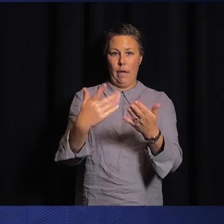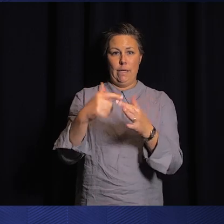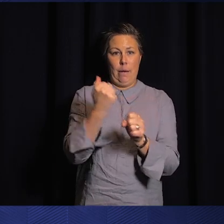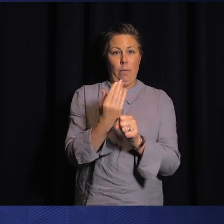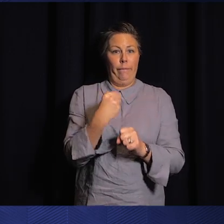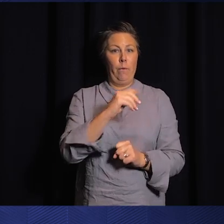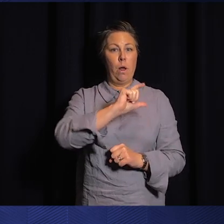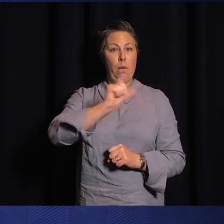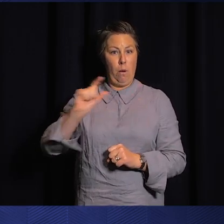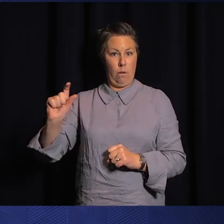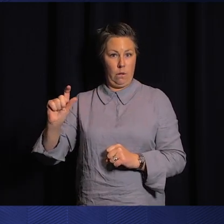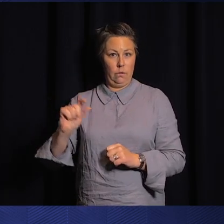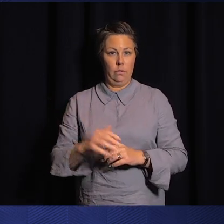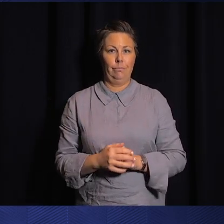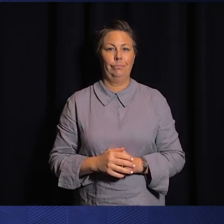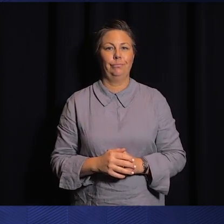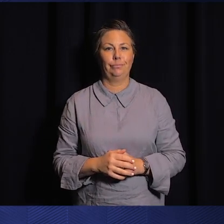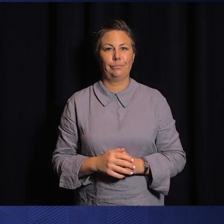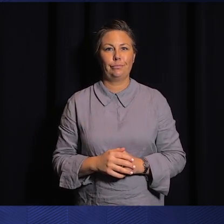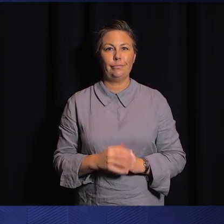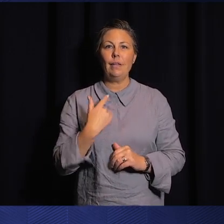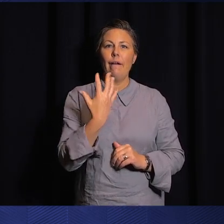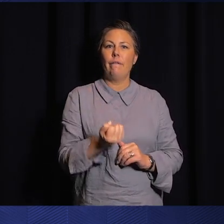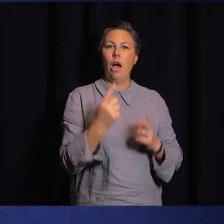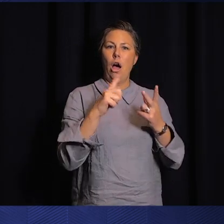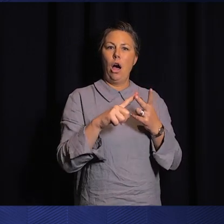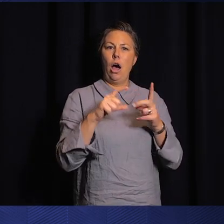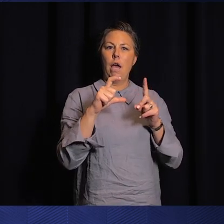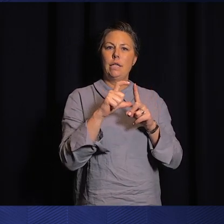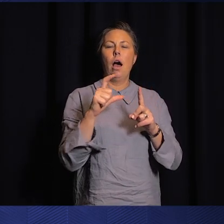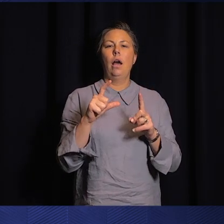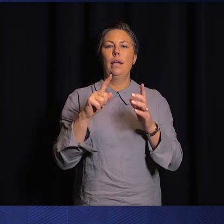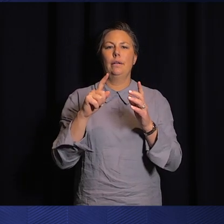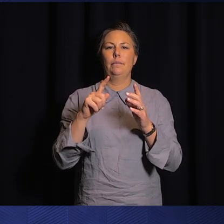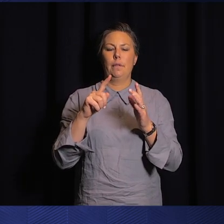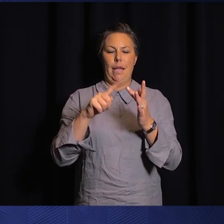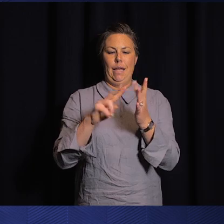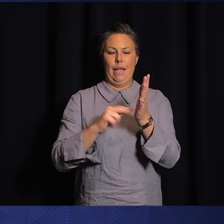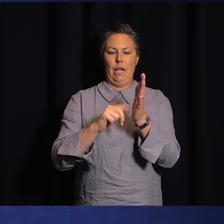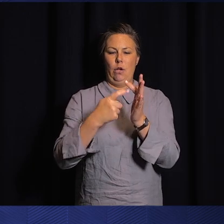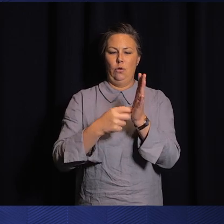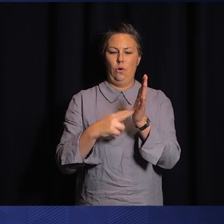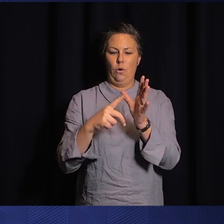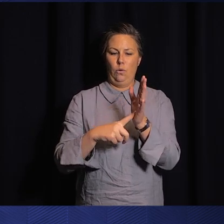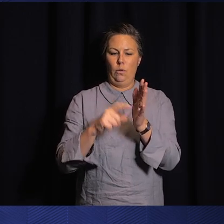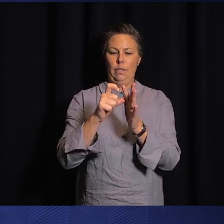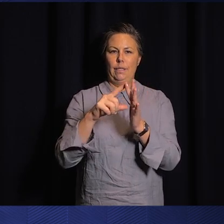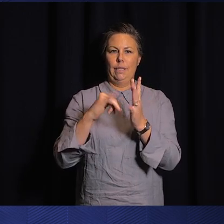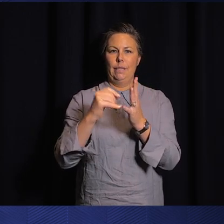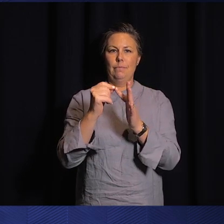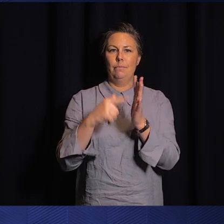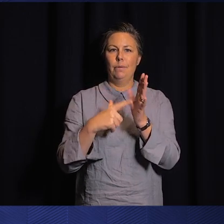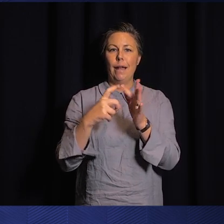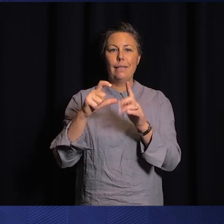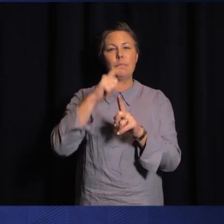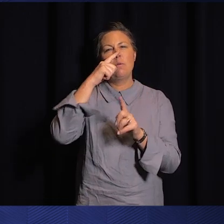where we have an IDP, comprehensive IDP policy, which was adopted back in 2007 and